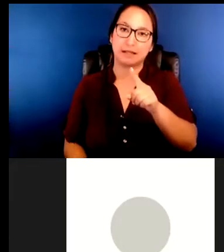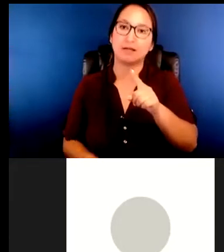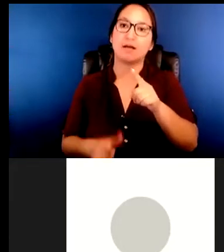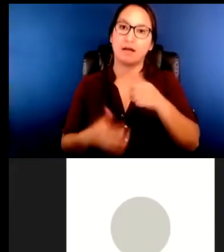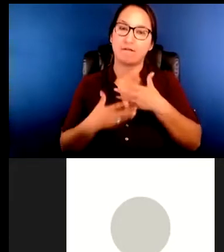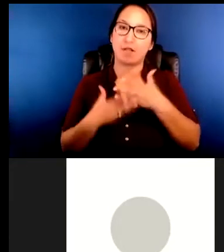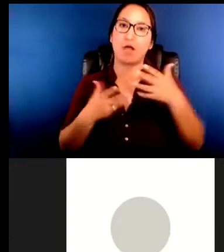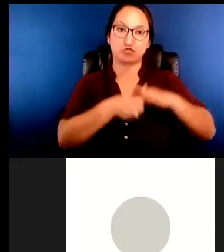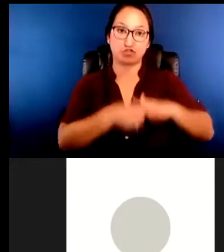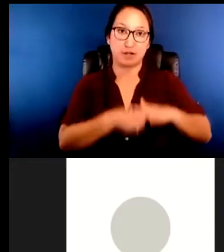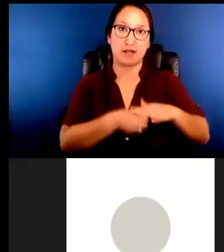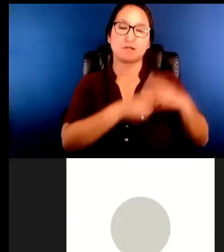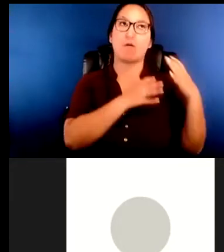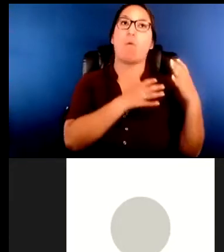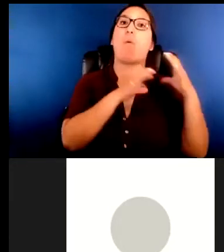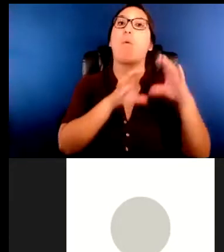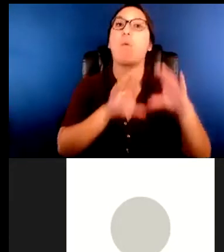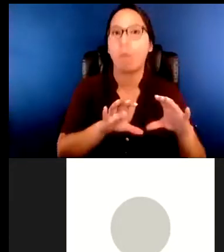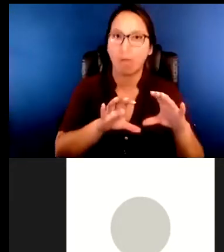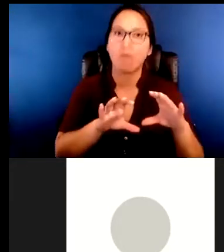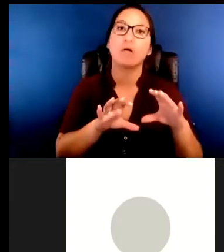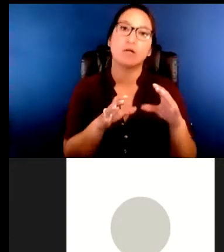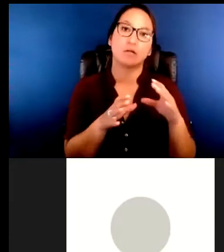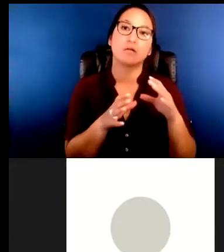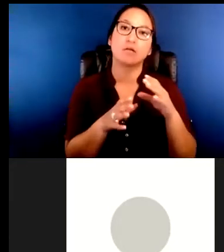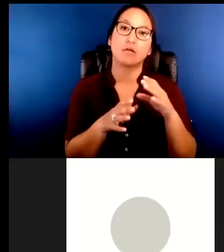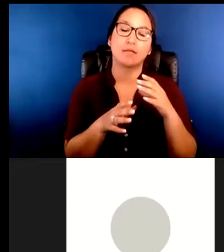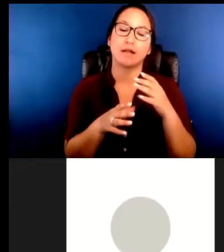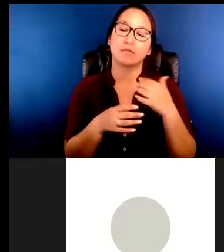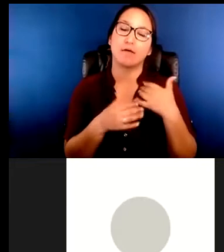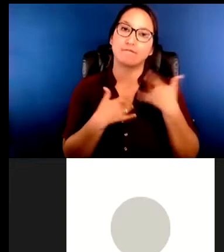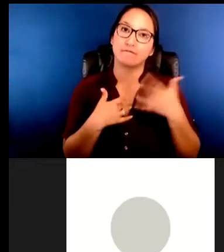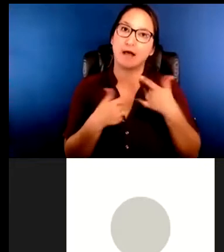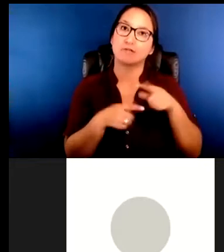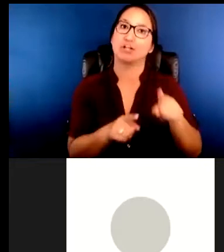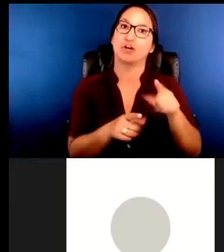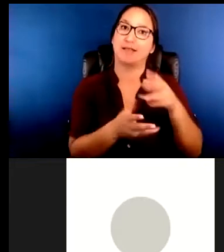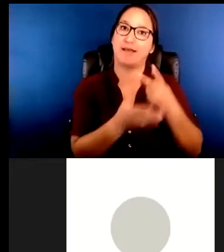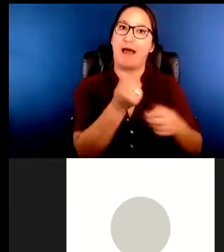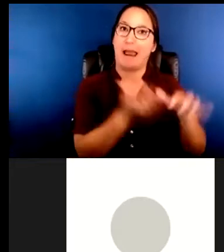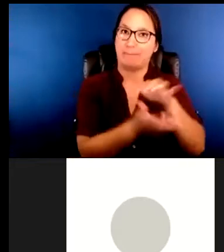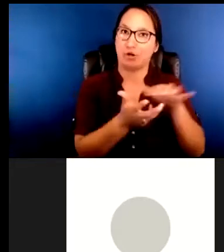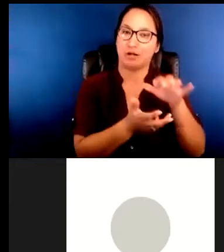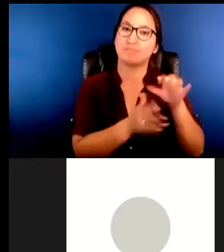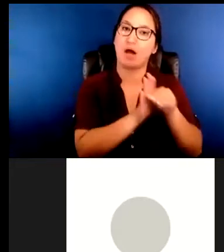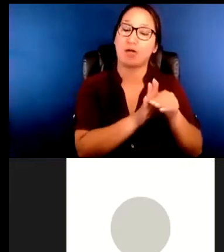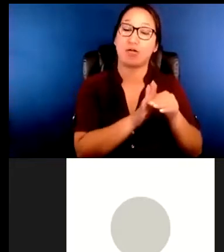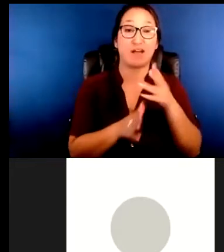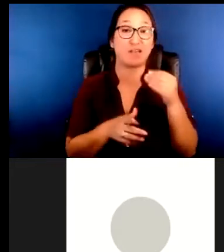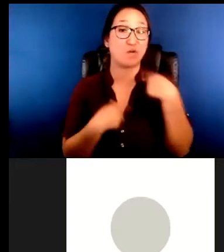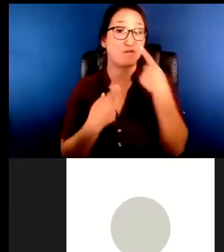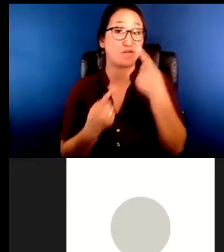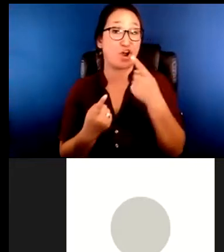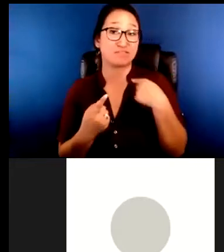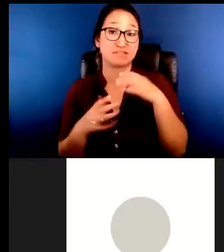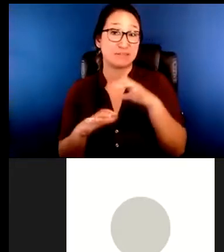dealing with the hybrid model. And it's been great. What I'll also say on that